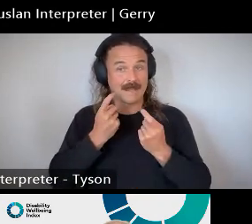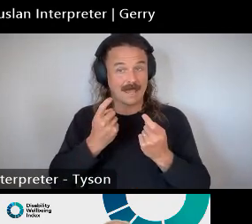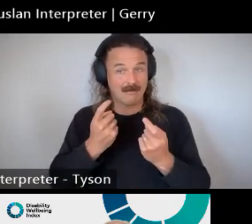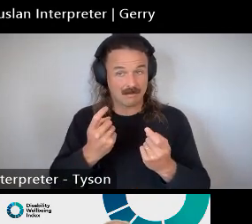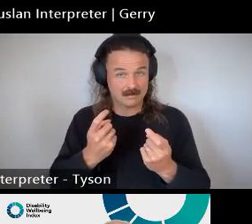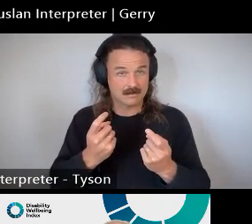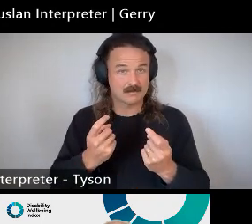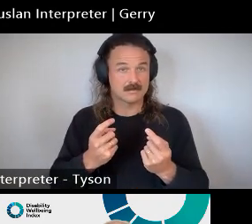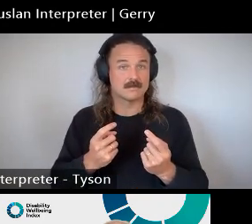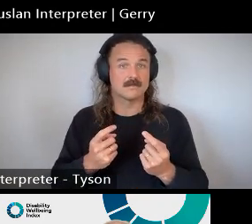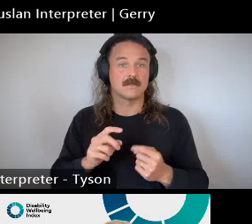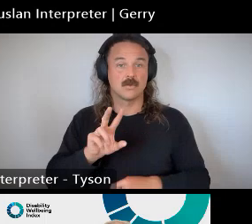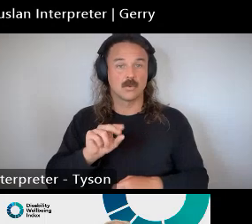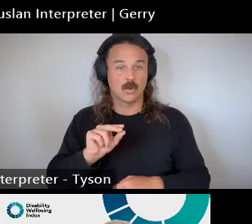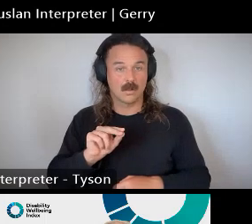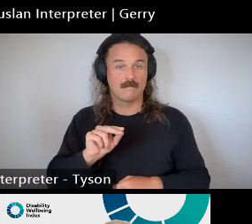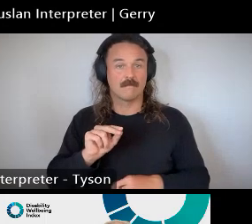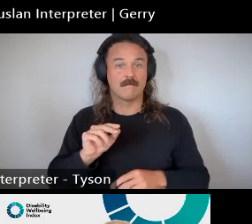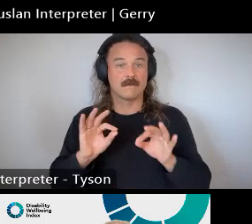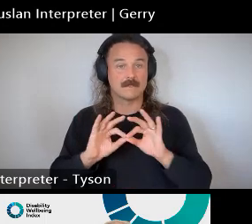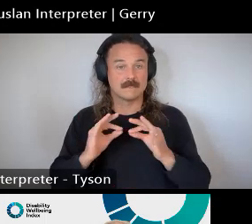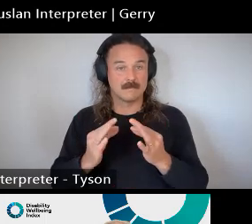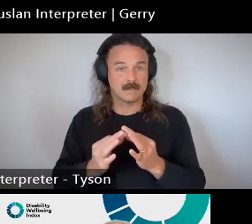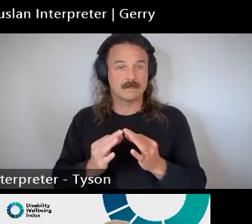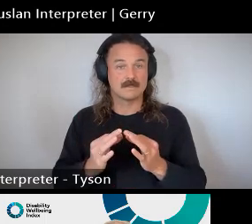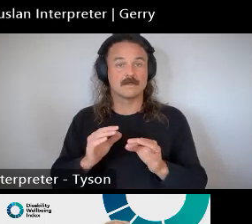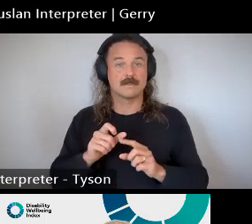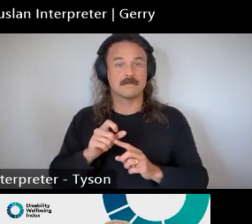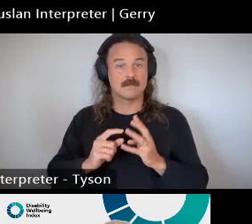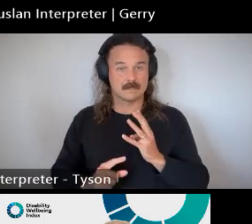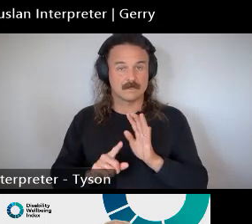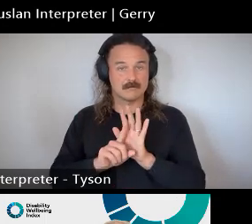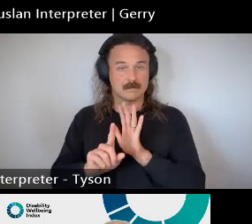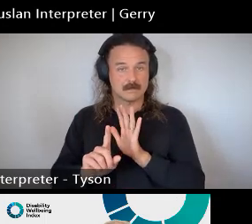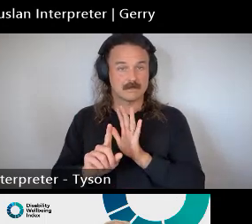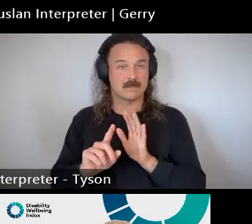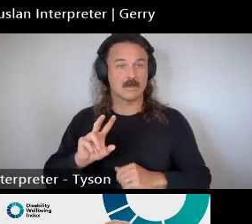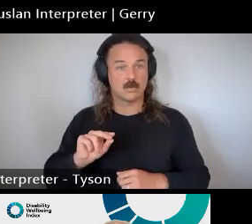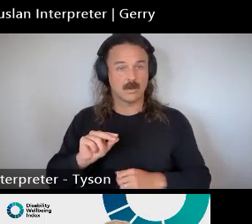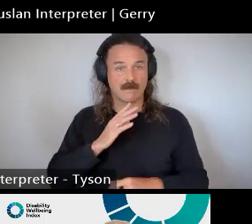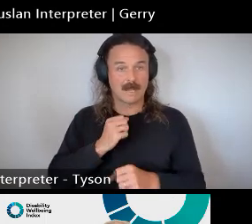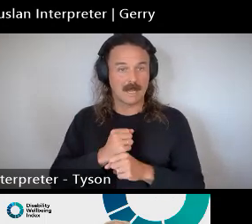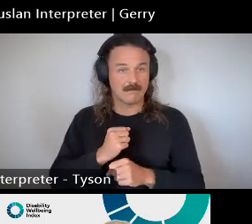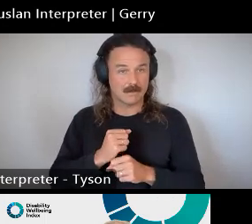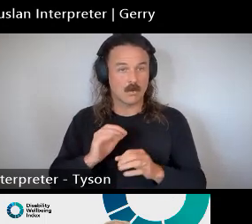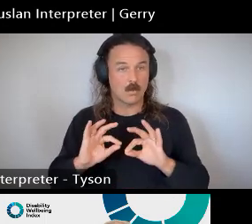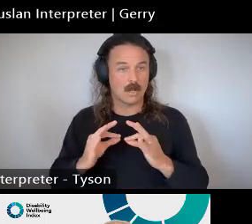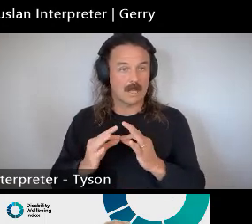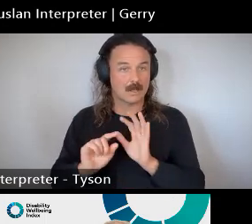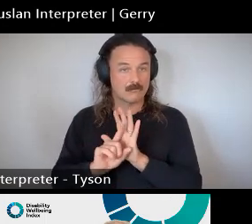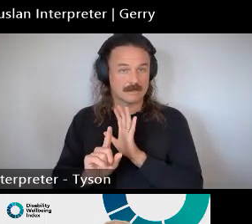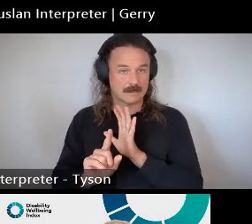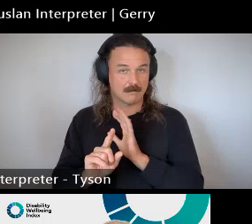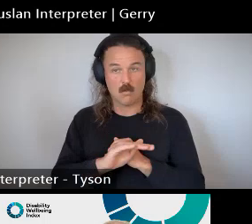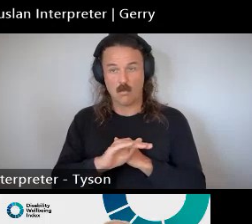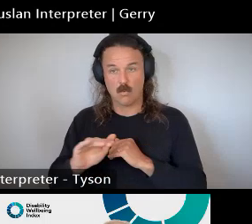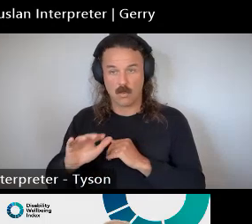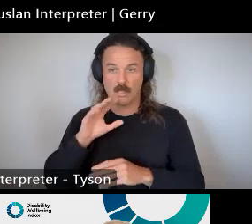organization representatives, and 12 government representatives. So they all contributing to the stakeholder consultation